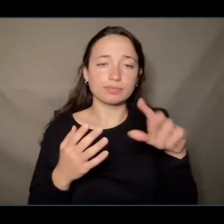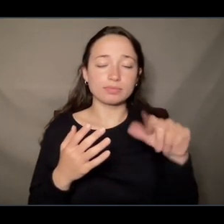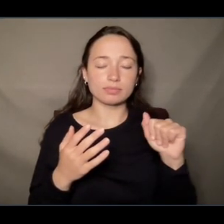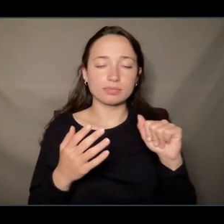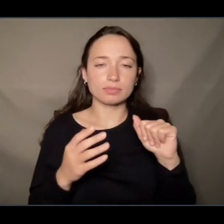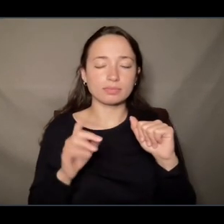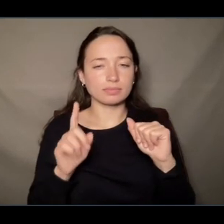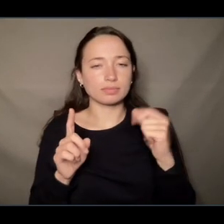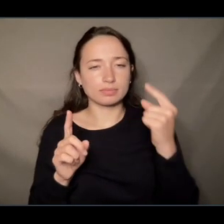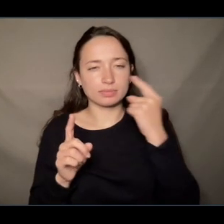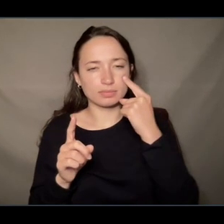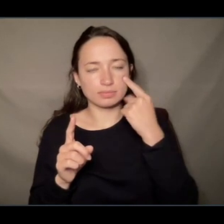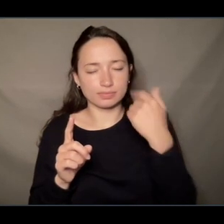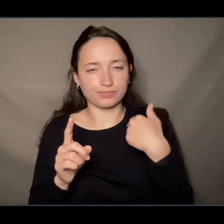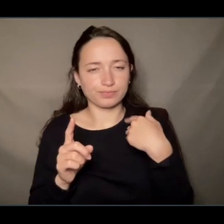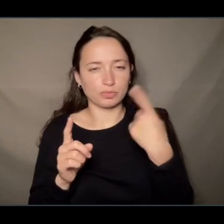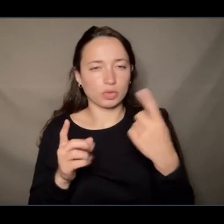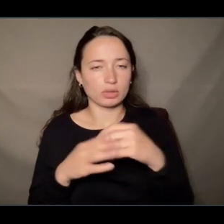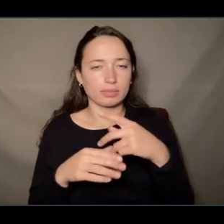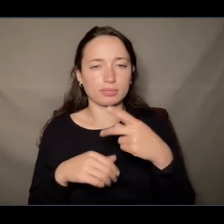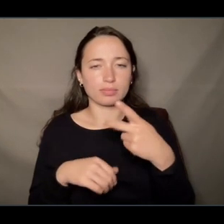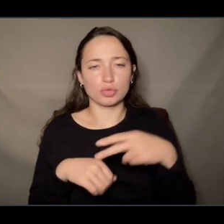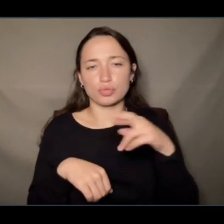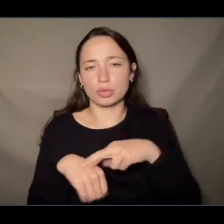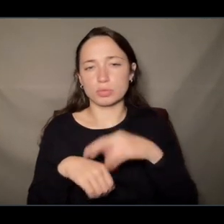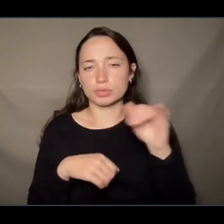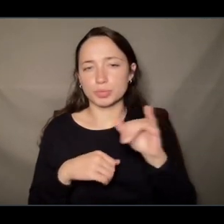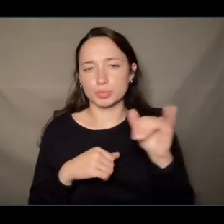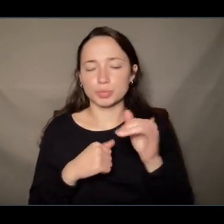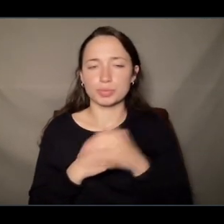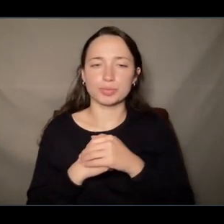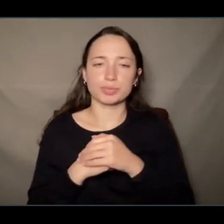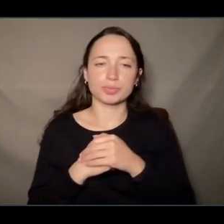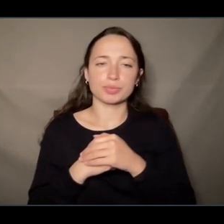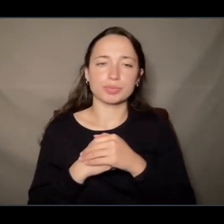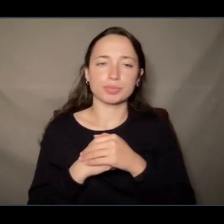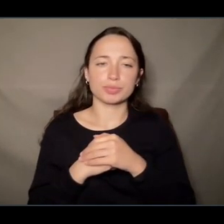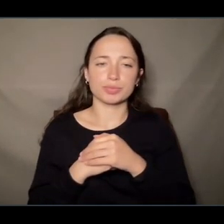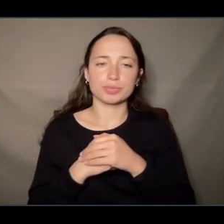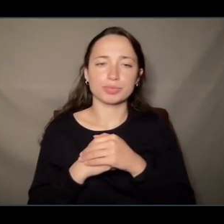programs in Florida, and I believe we have one in Puerto Rico as well.